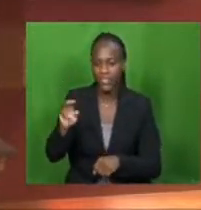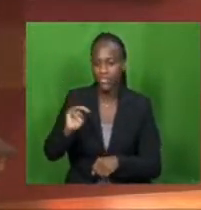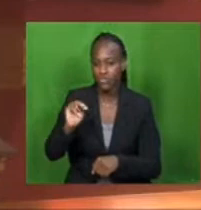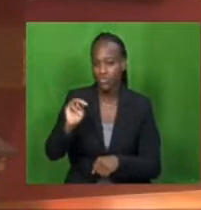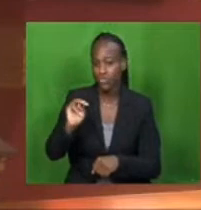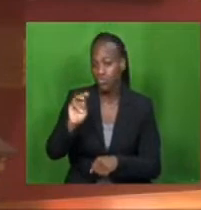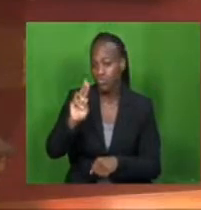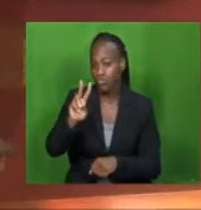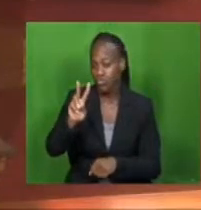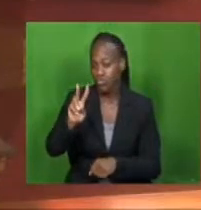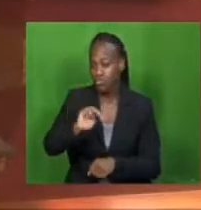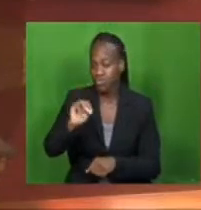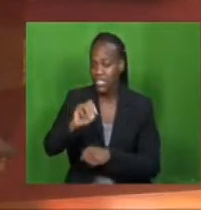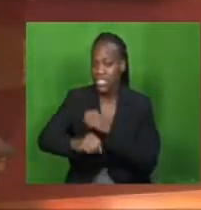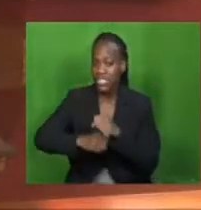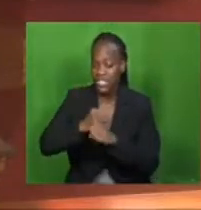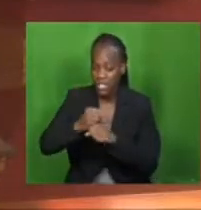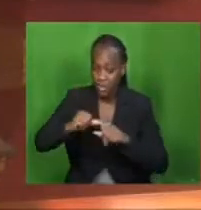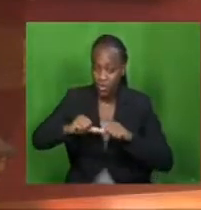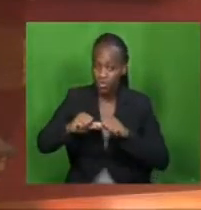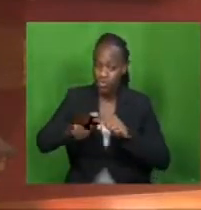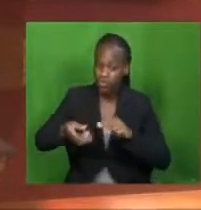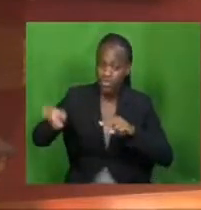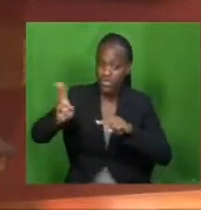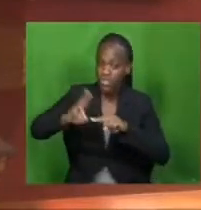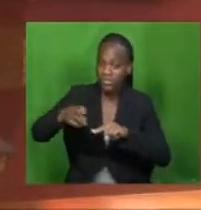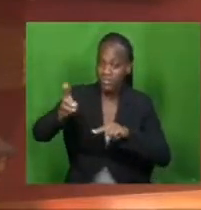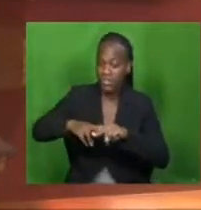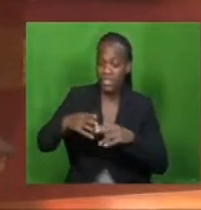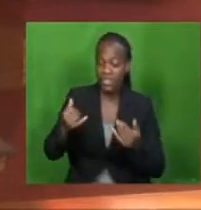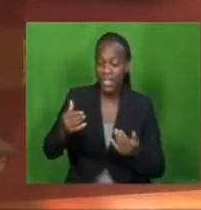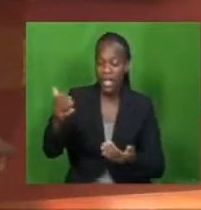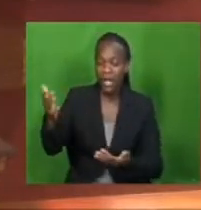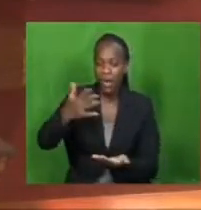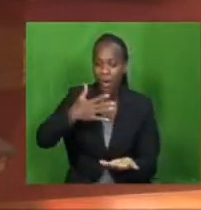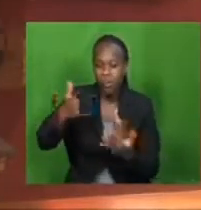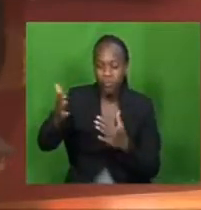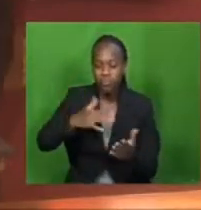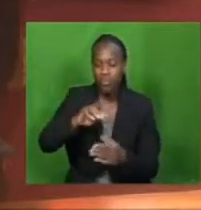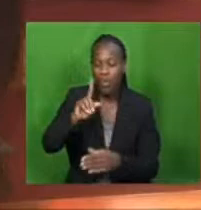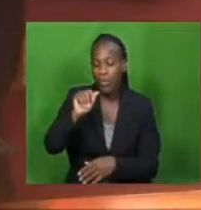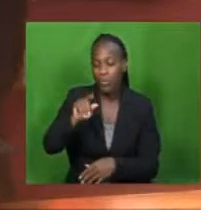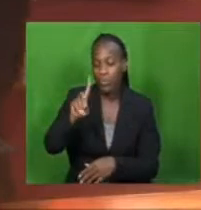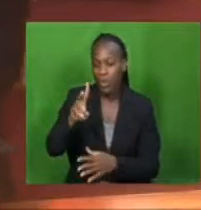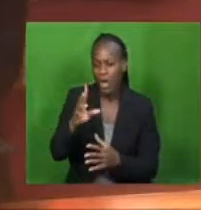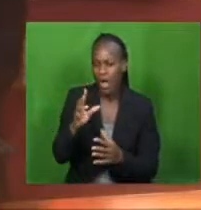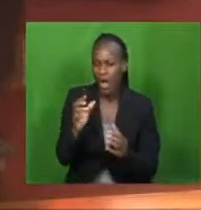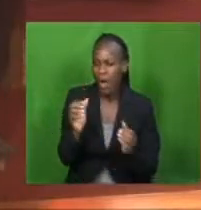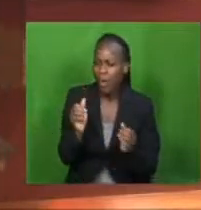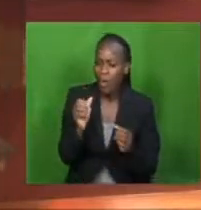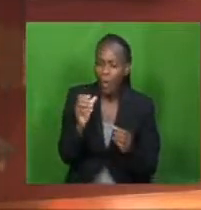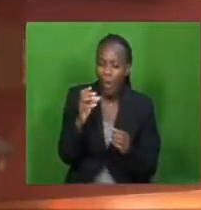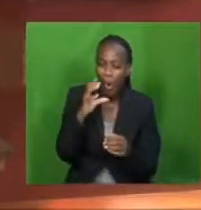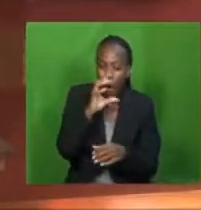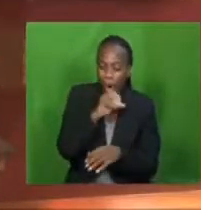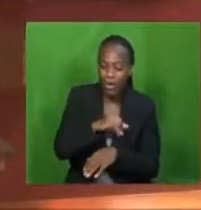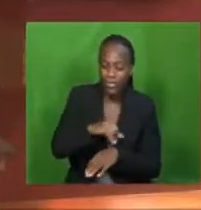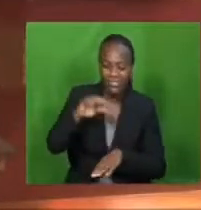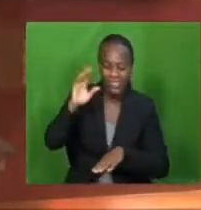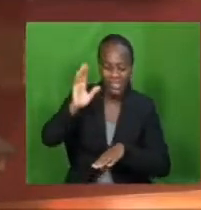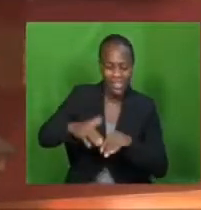years, and they continue to rise. The Earth is now 1.1 degrees Celsius warmer than it was in the